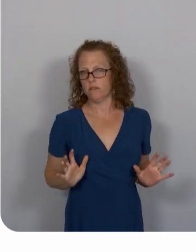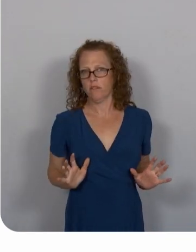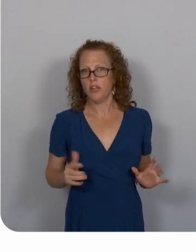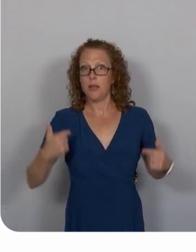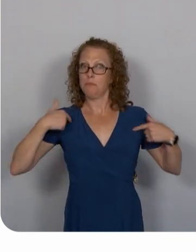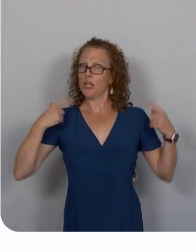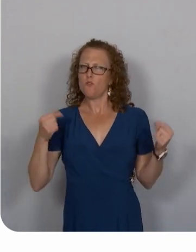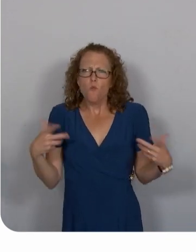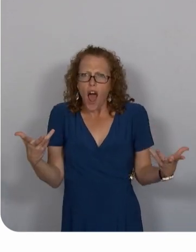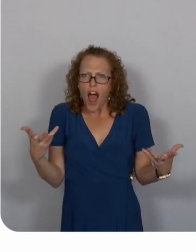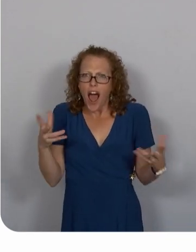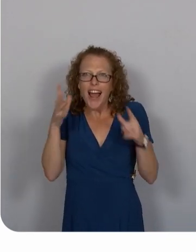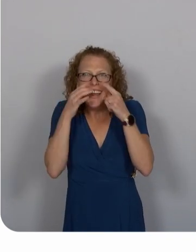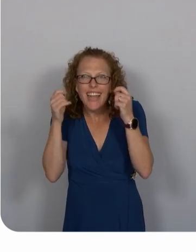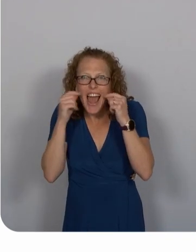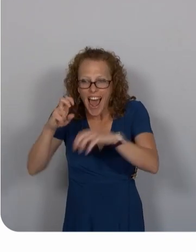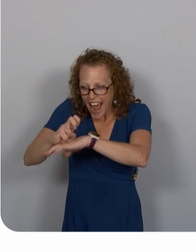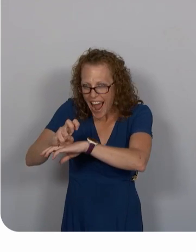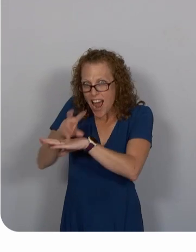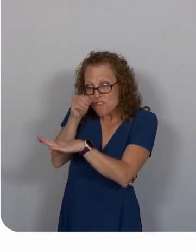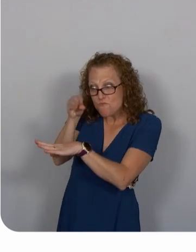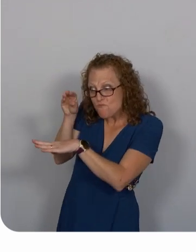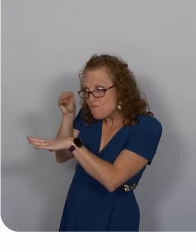of my cats.